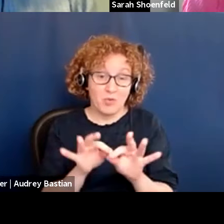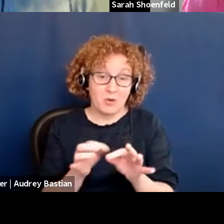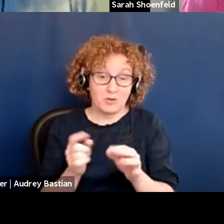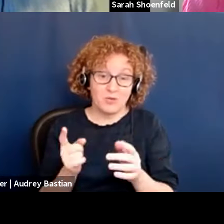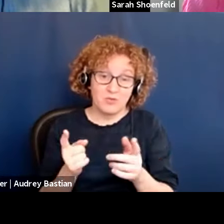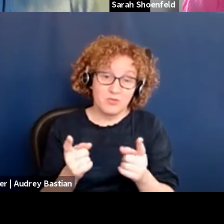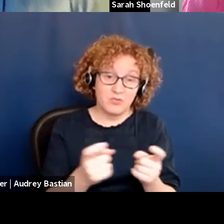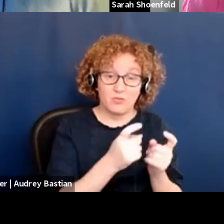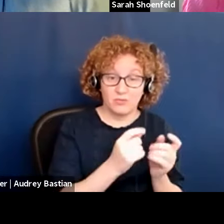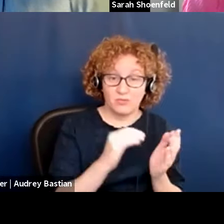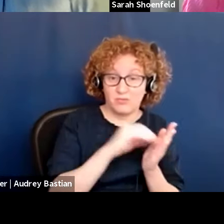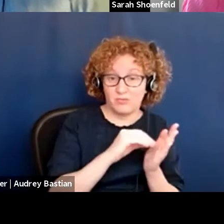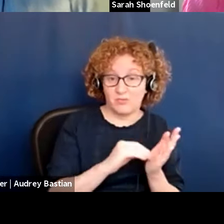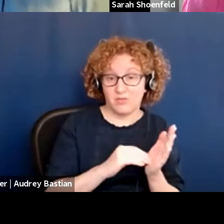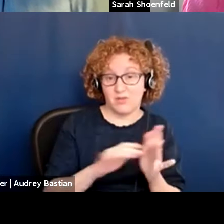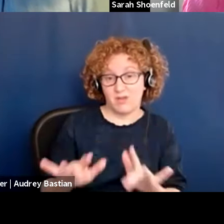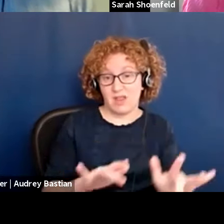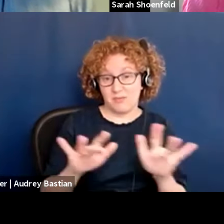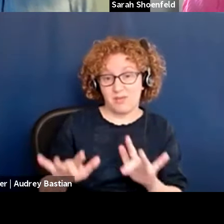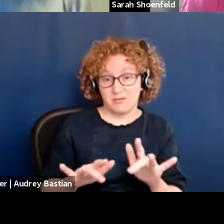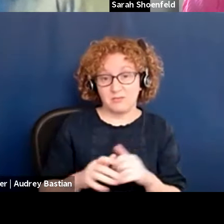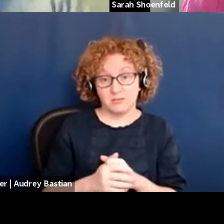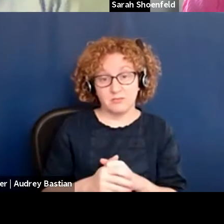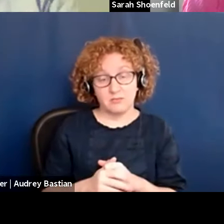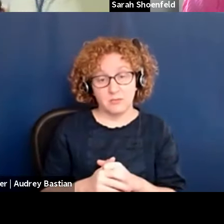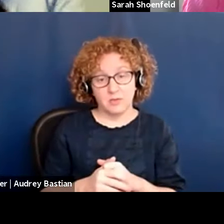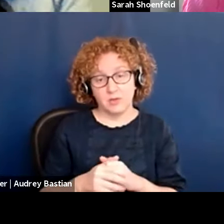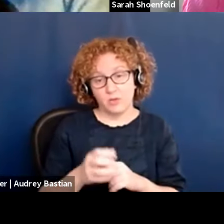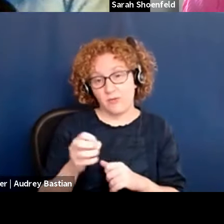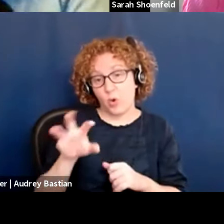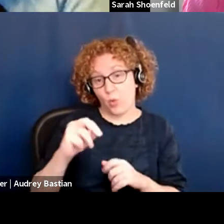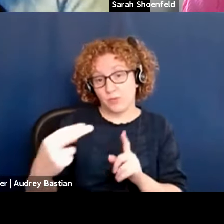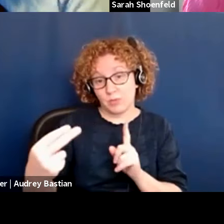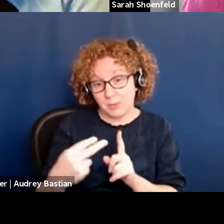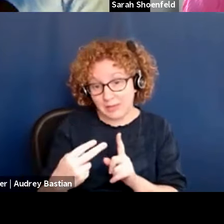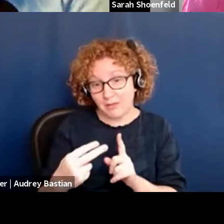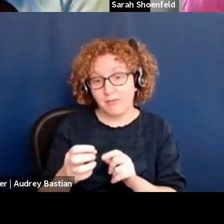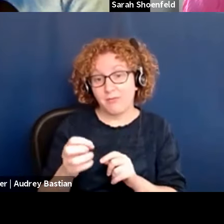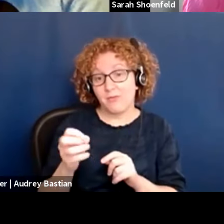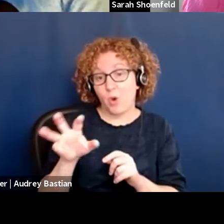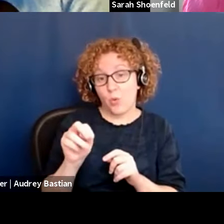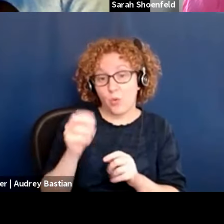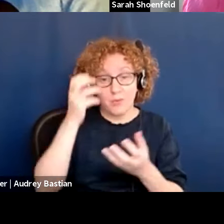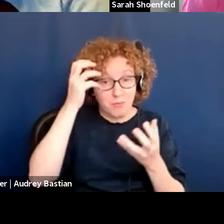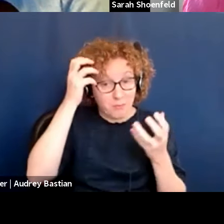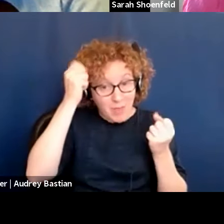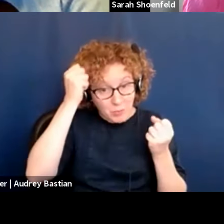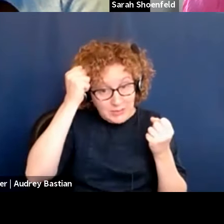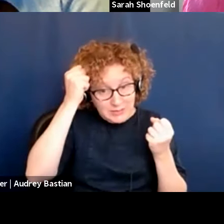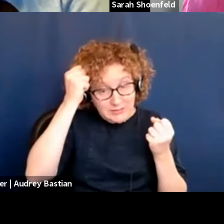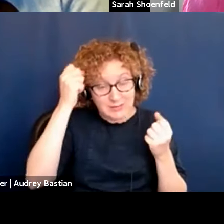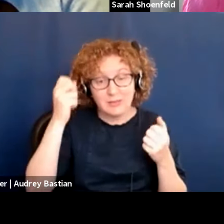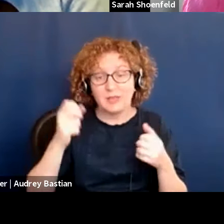on tape, because you've got your own perspective and your own, you know, memories and